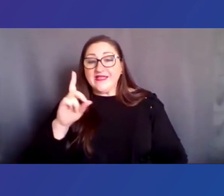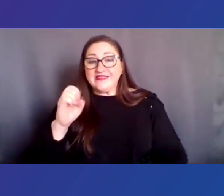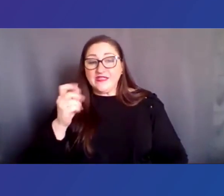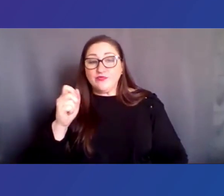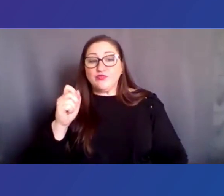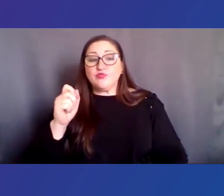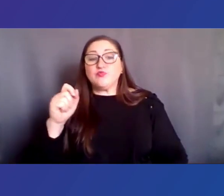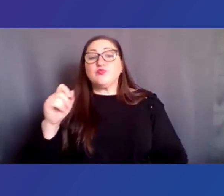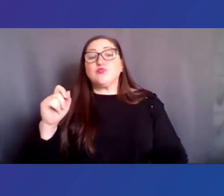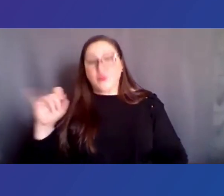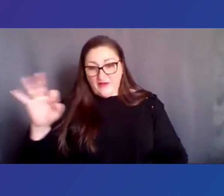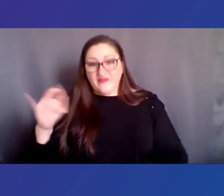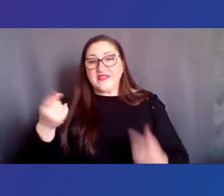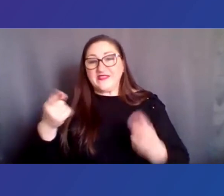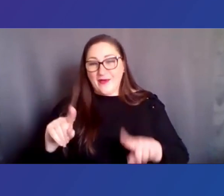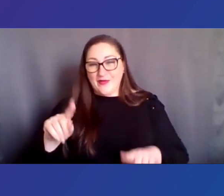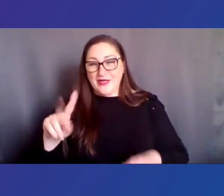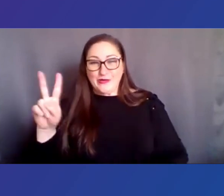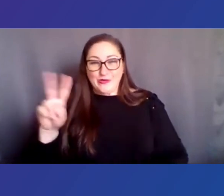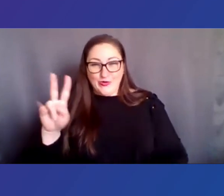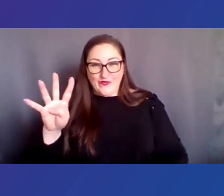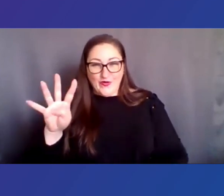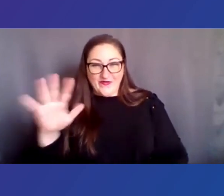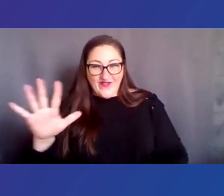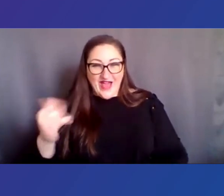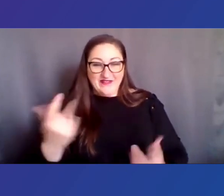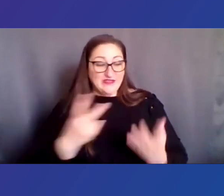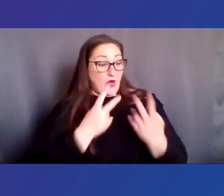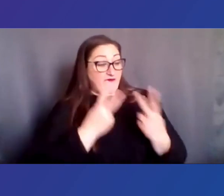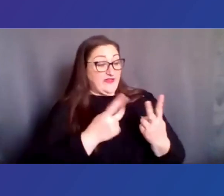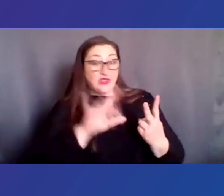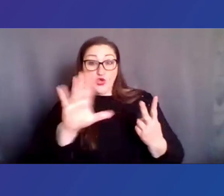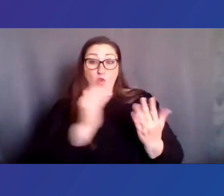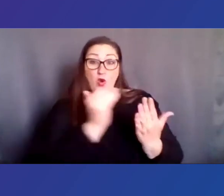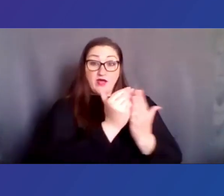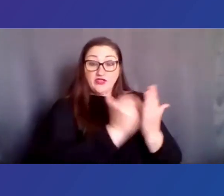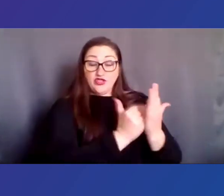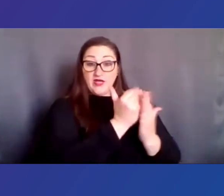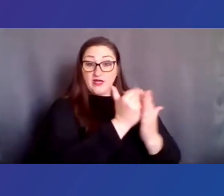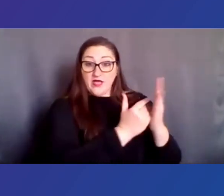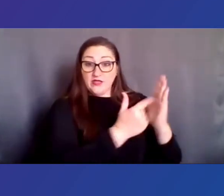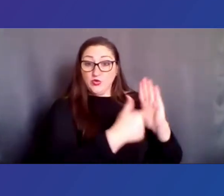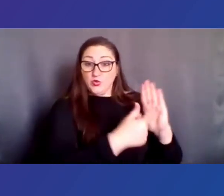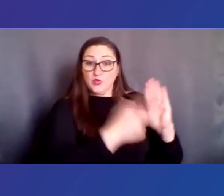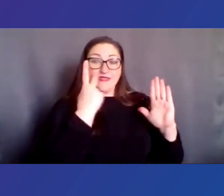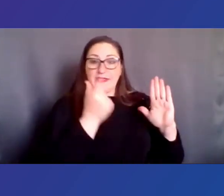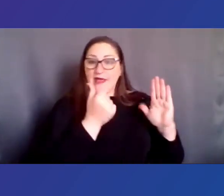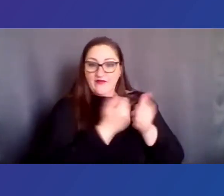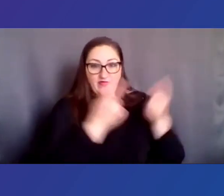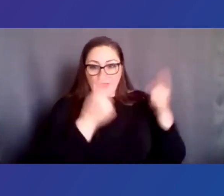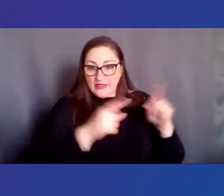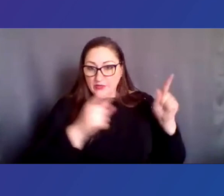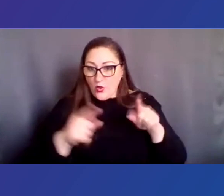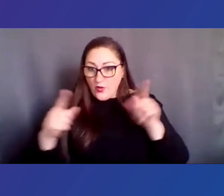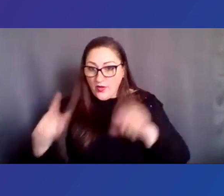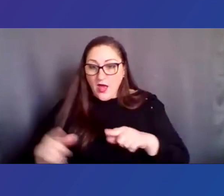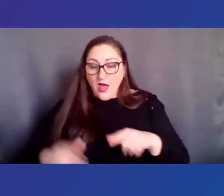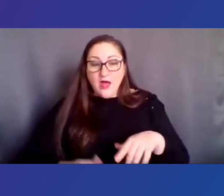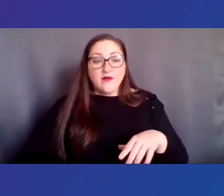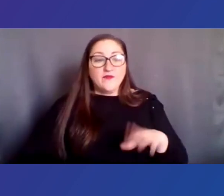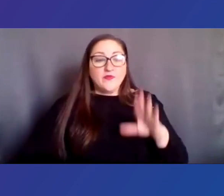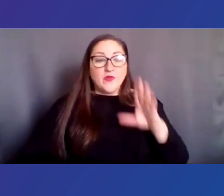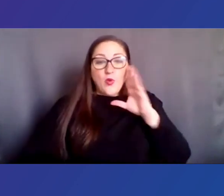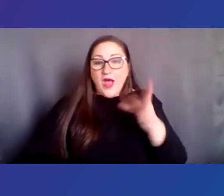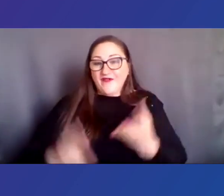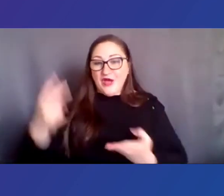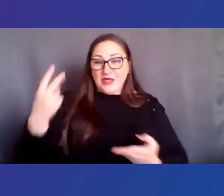2:45, I should say. So visit your agenda to observe everything that's going on. We're gonna have a dance